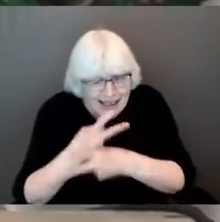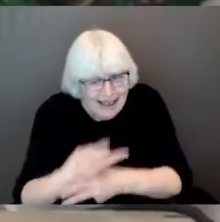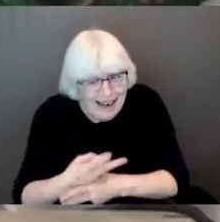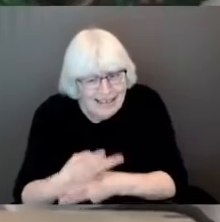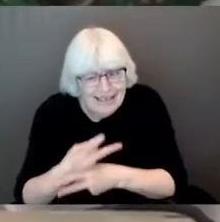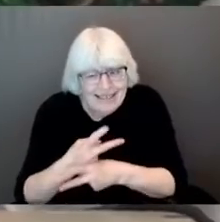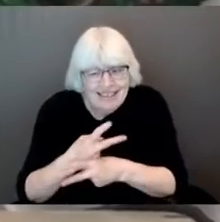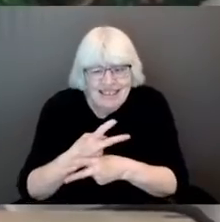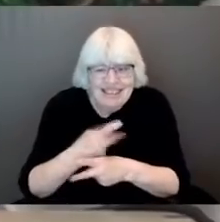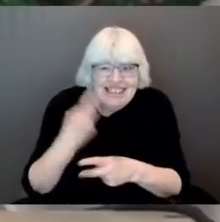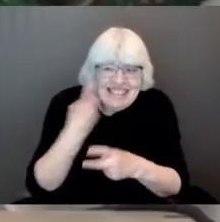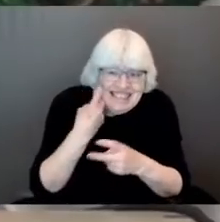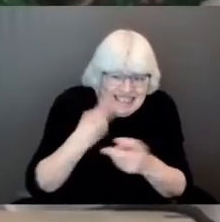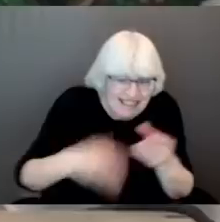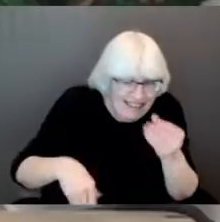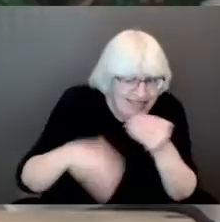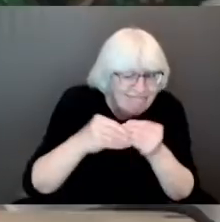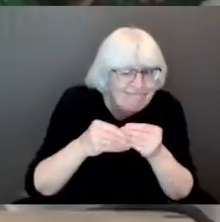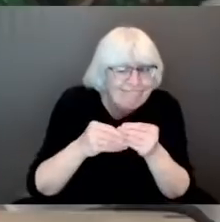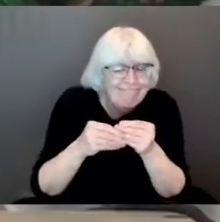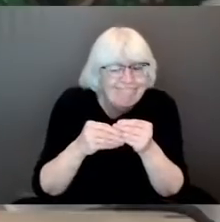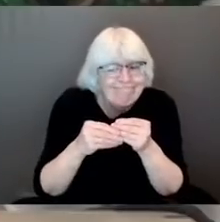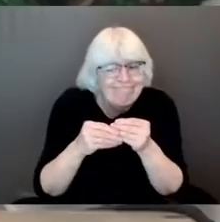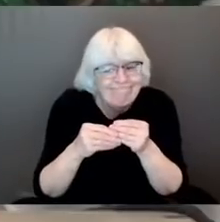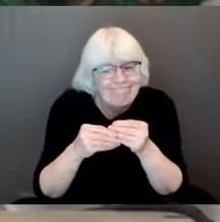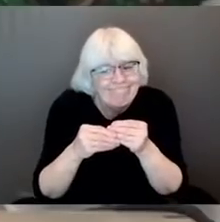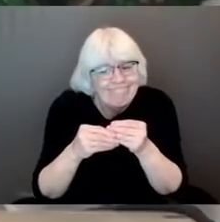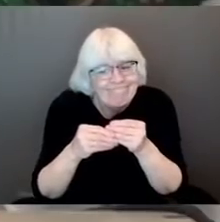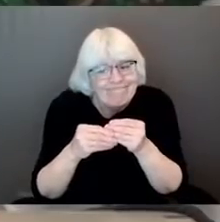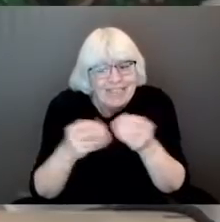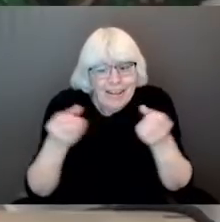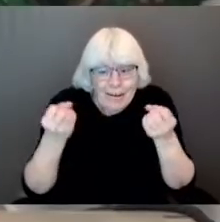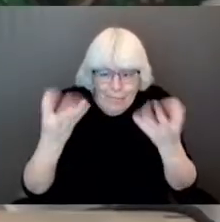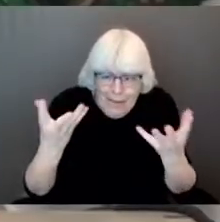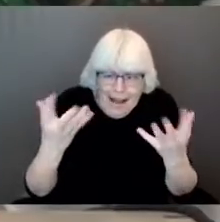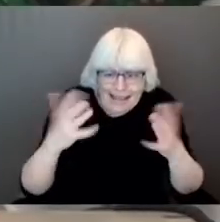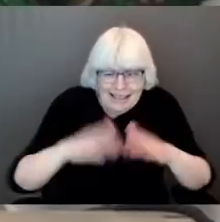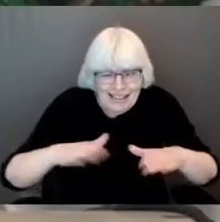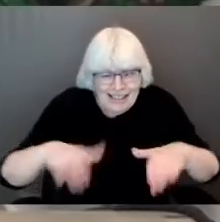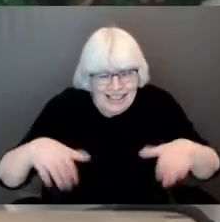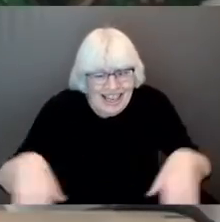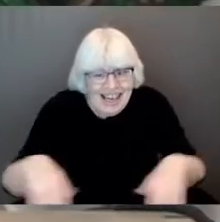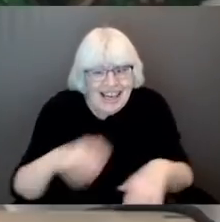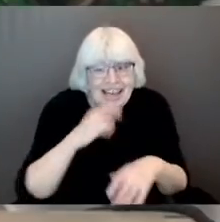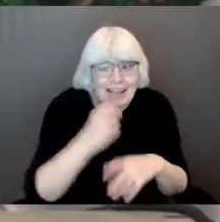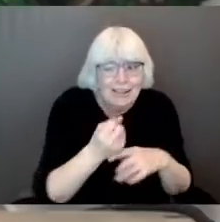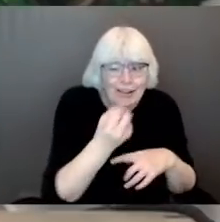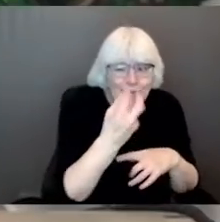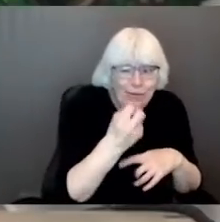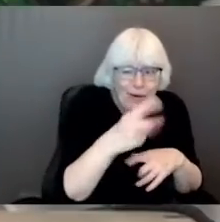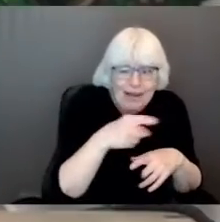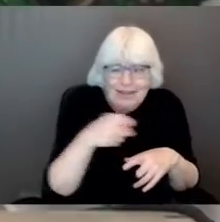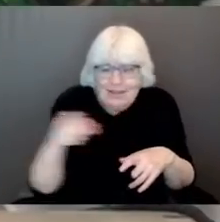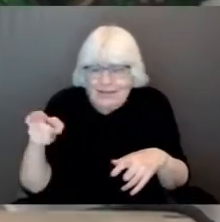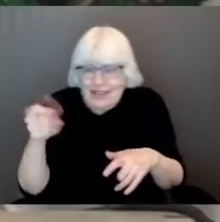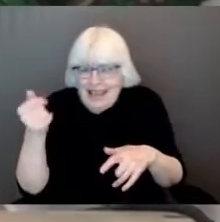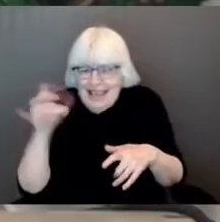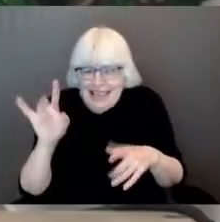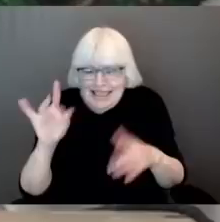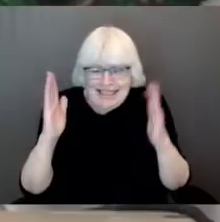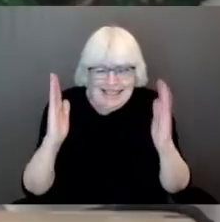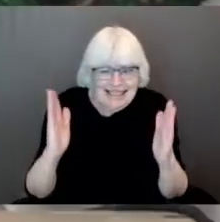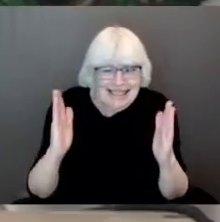many kids in this age bracket who don't have a choice in terms of getting a vaccine. I think